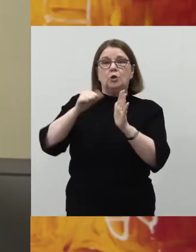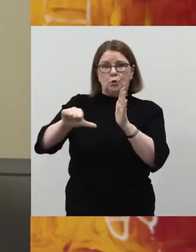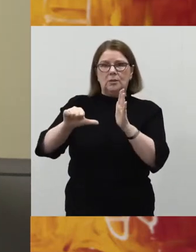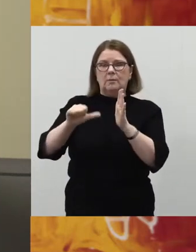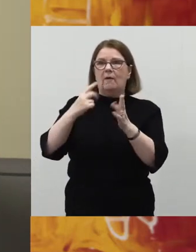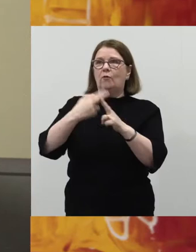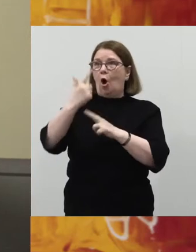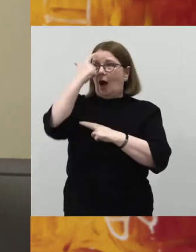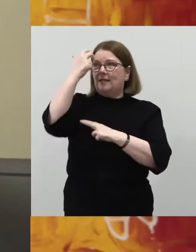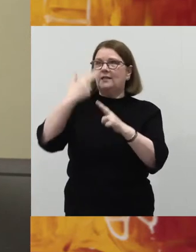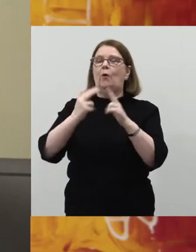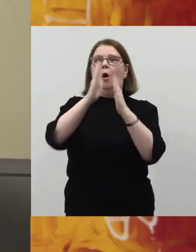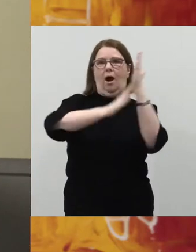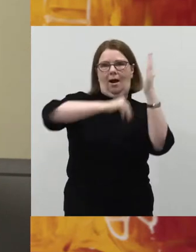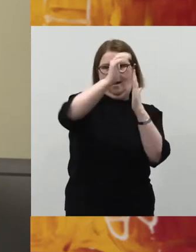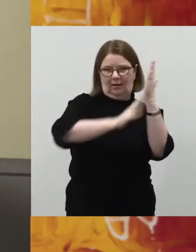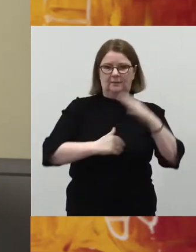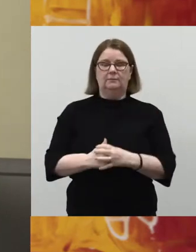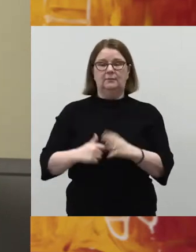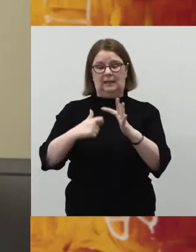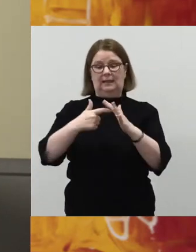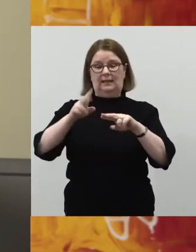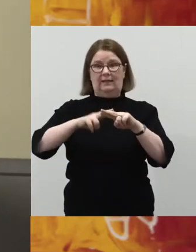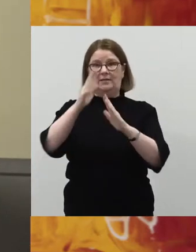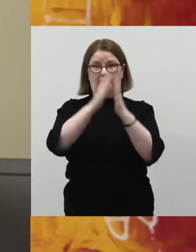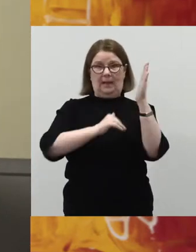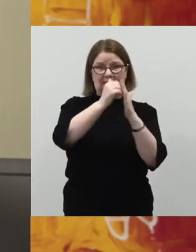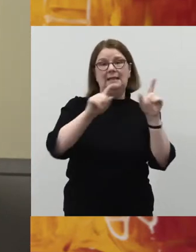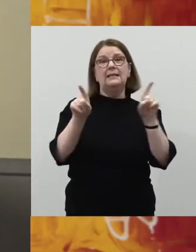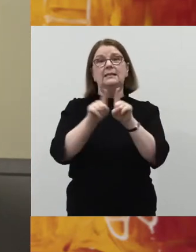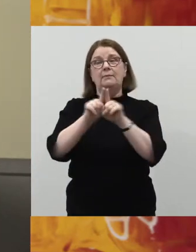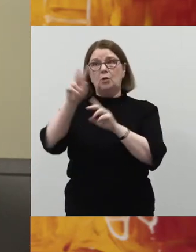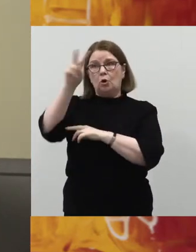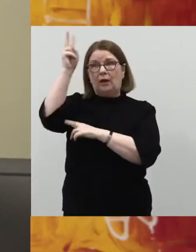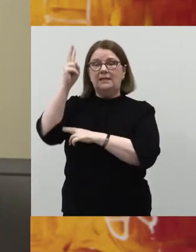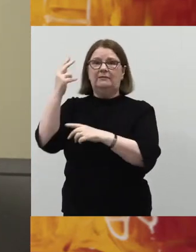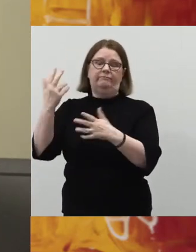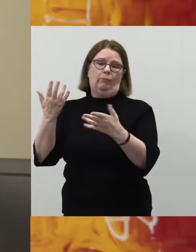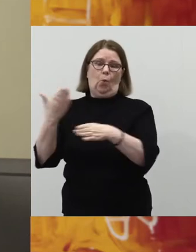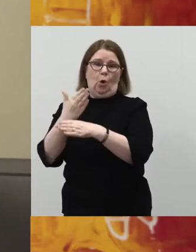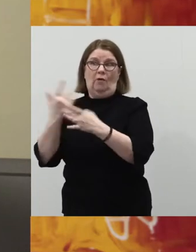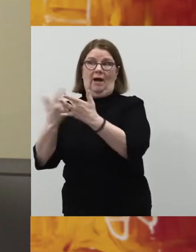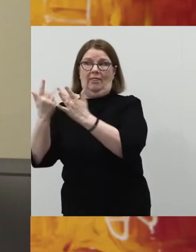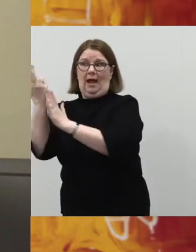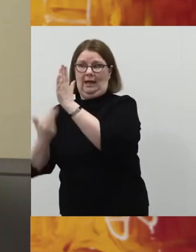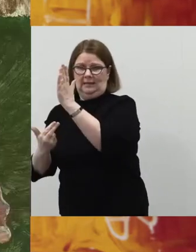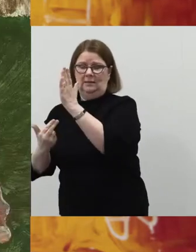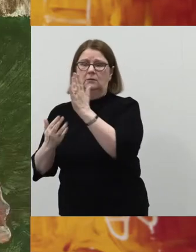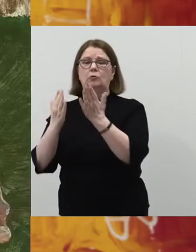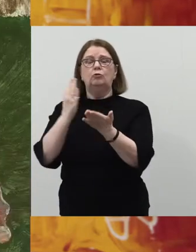these companions, to make sense of their presence in his life, and to use them productively as sources for his